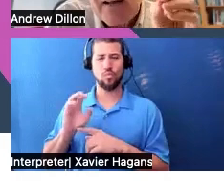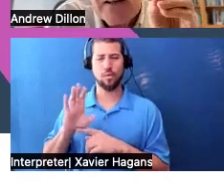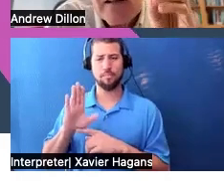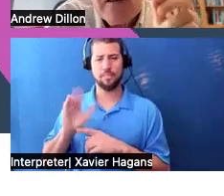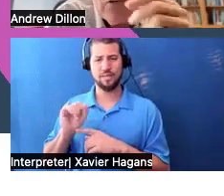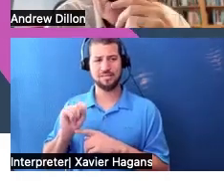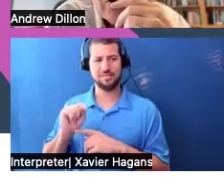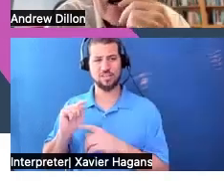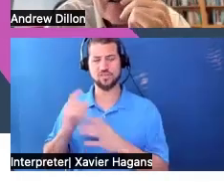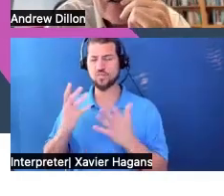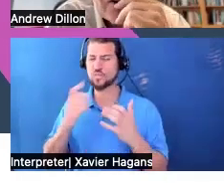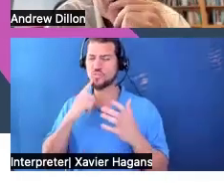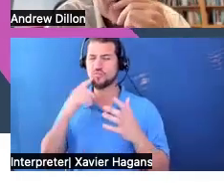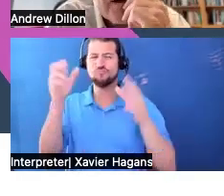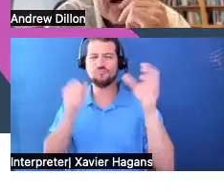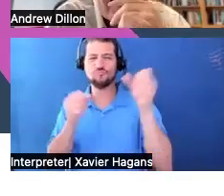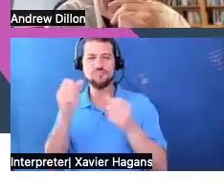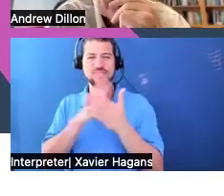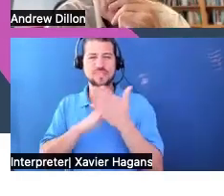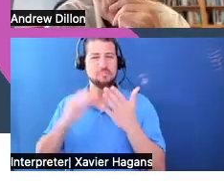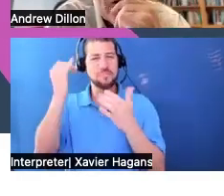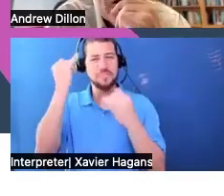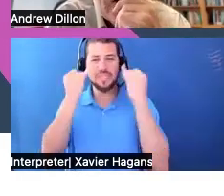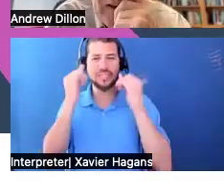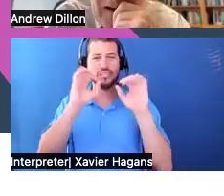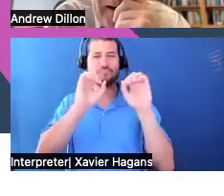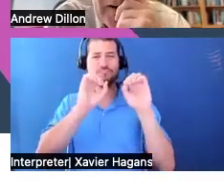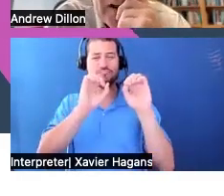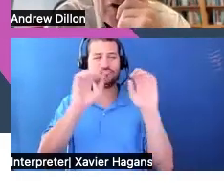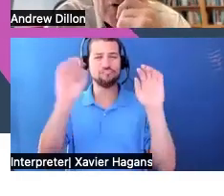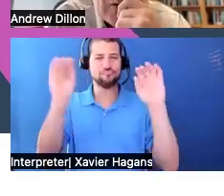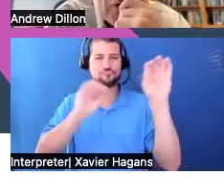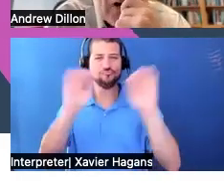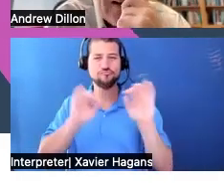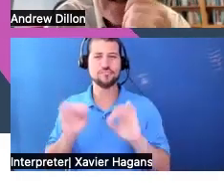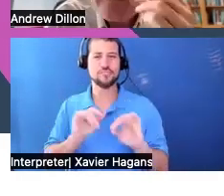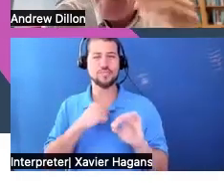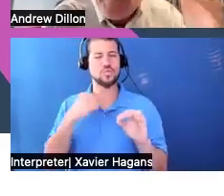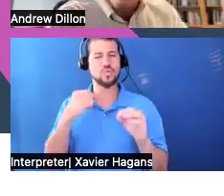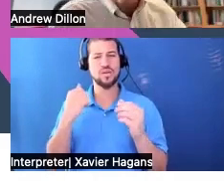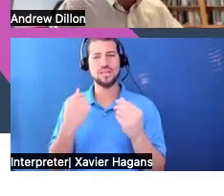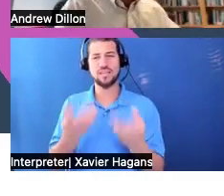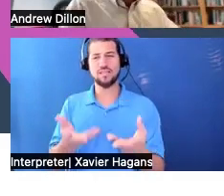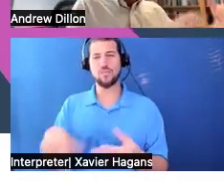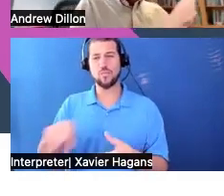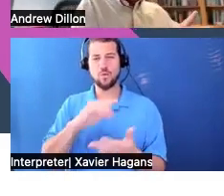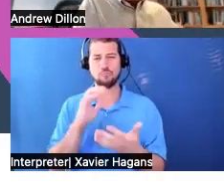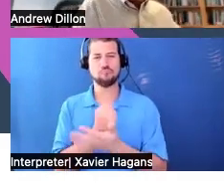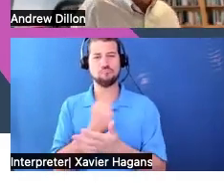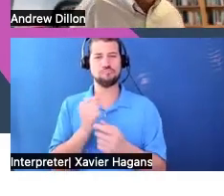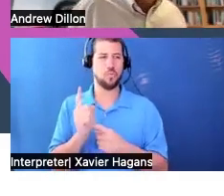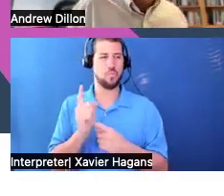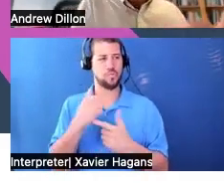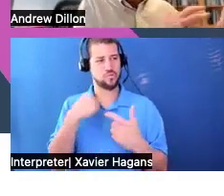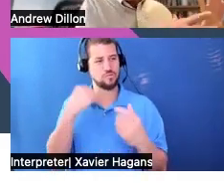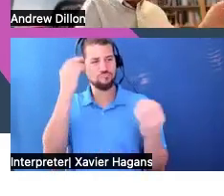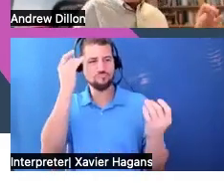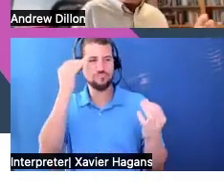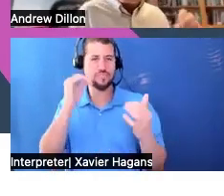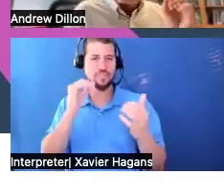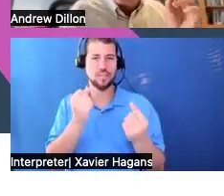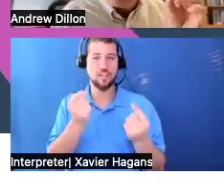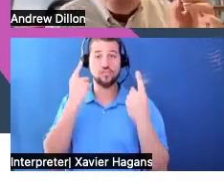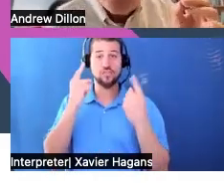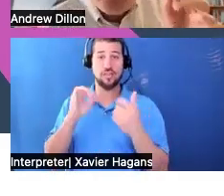together and give you a chance to think about the issues more holistically and understand how you can connect with us going